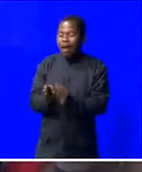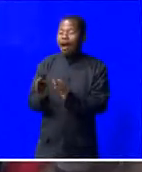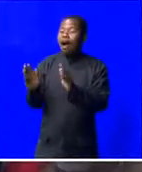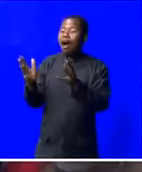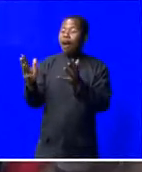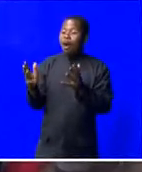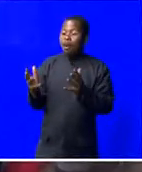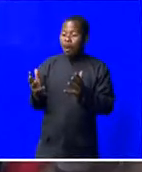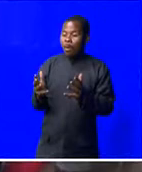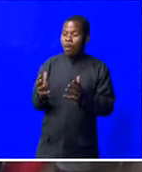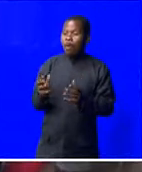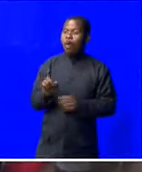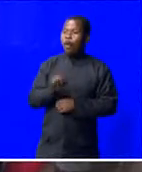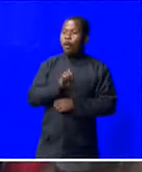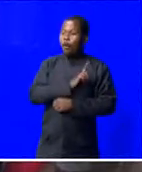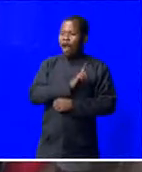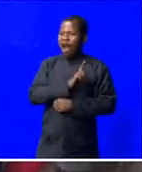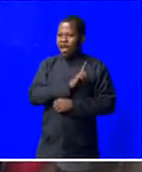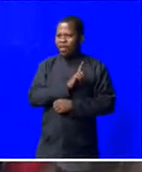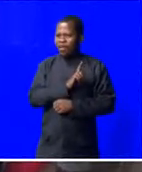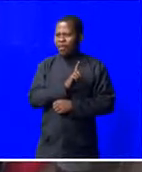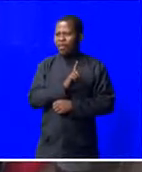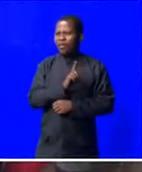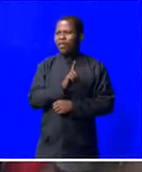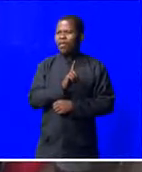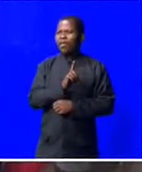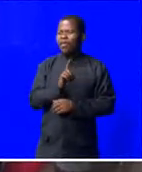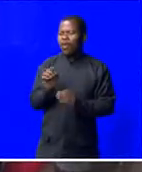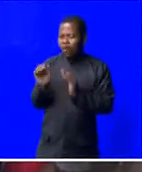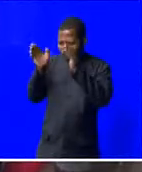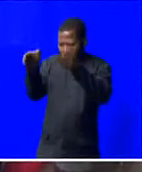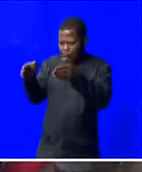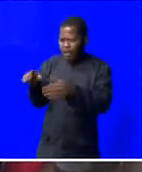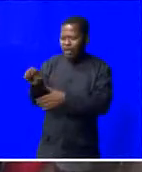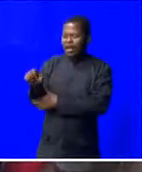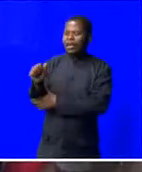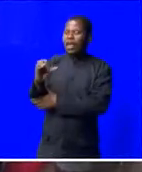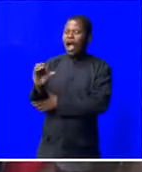so that we do away with the over reliance on Sacu?